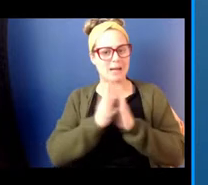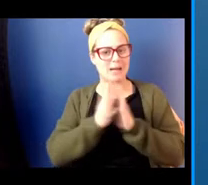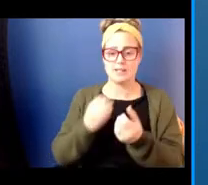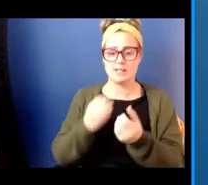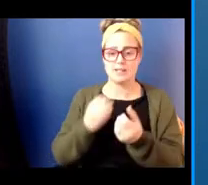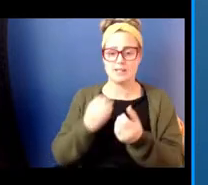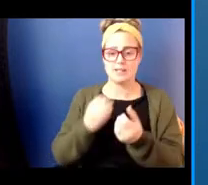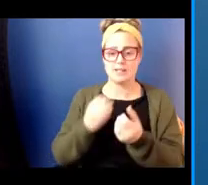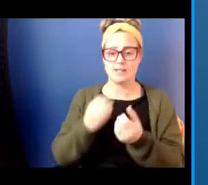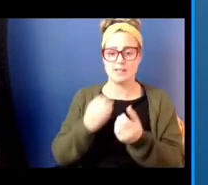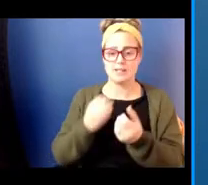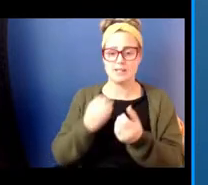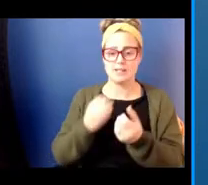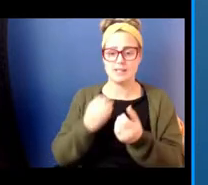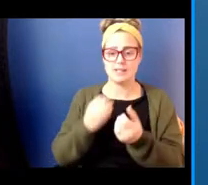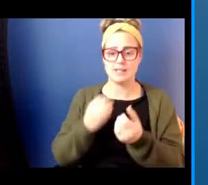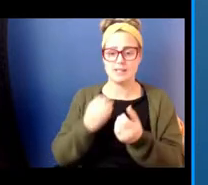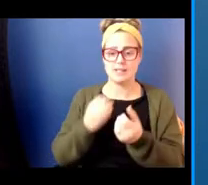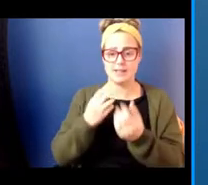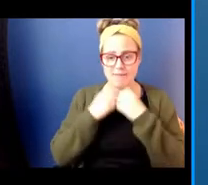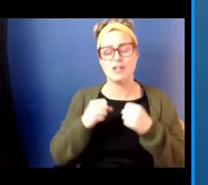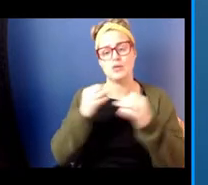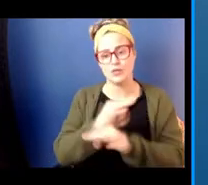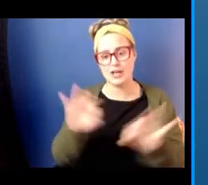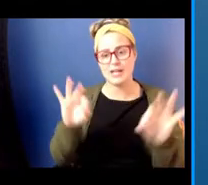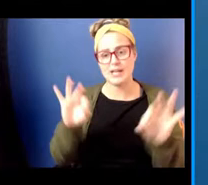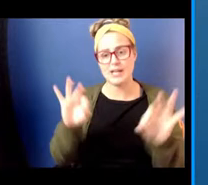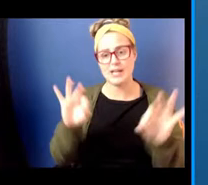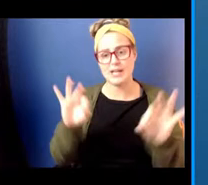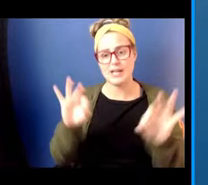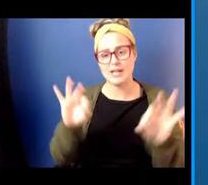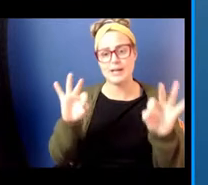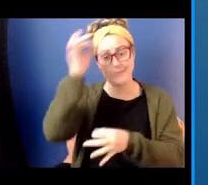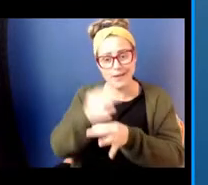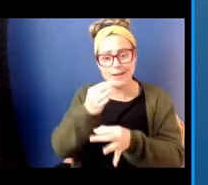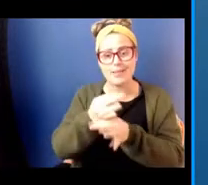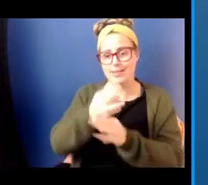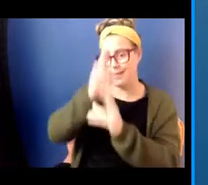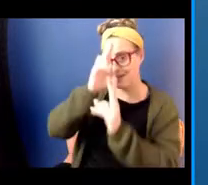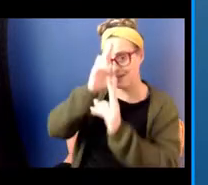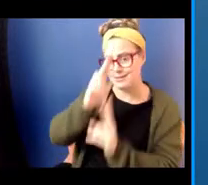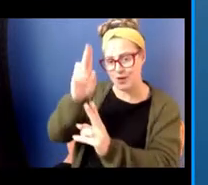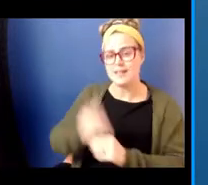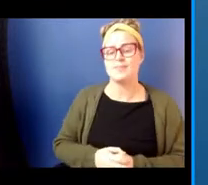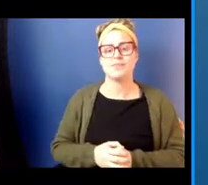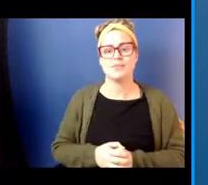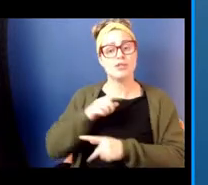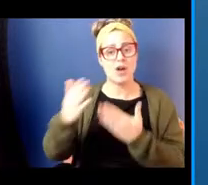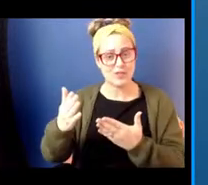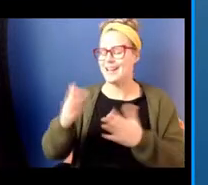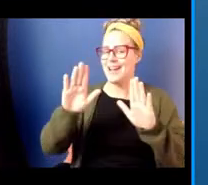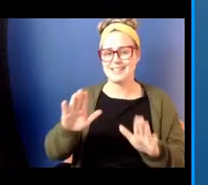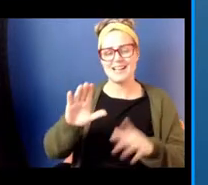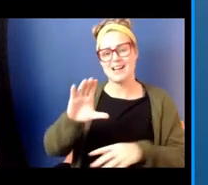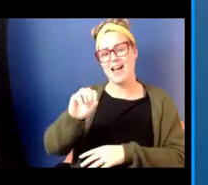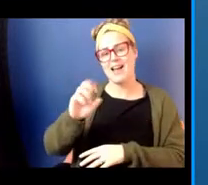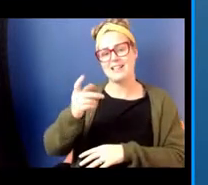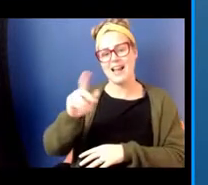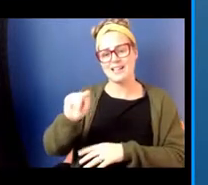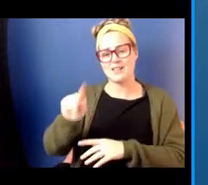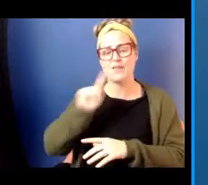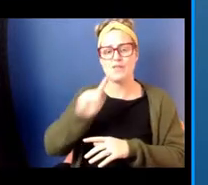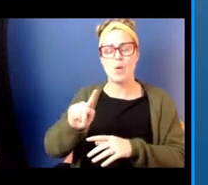tradition offers an excellent context for for Meaningful pause and reflection